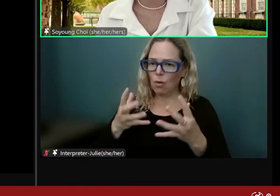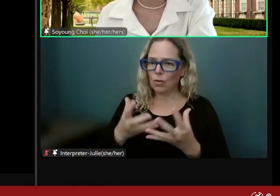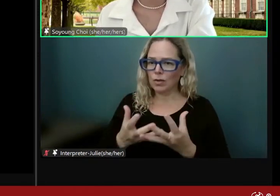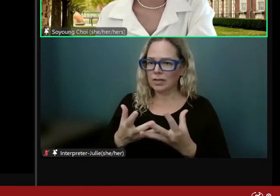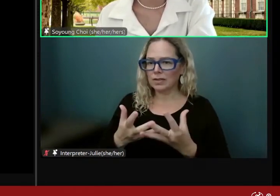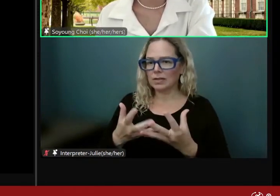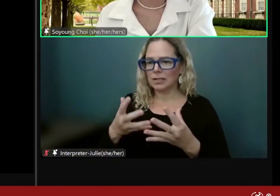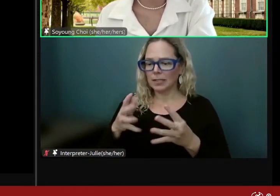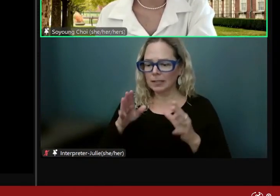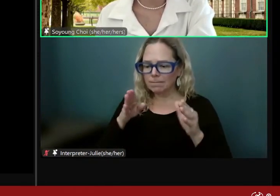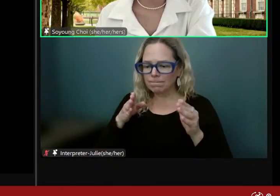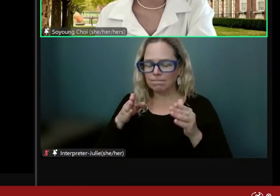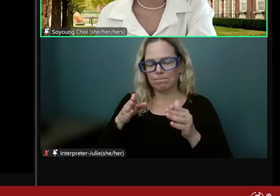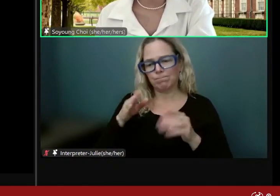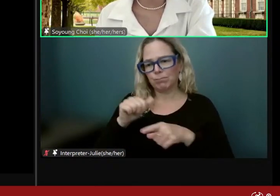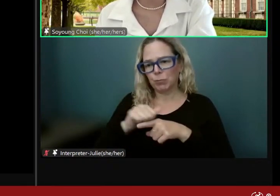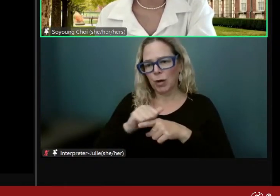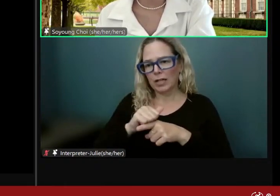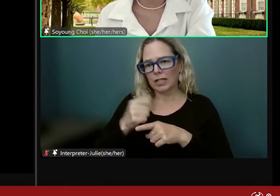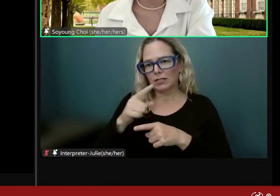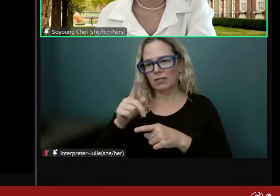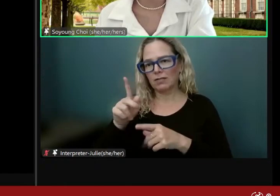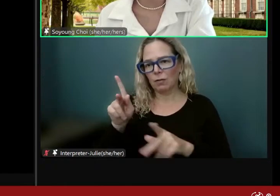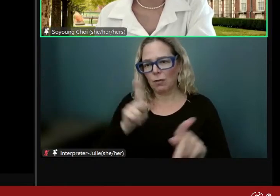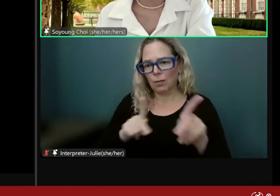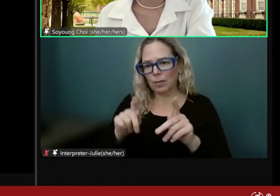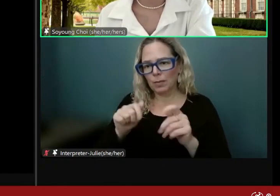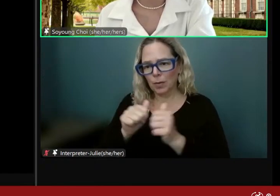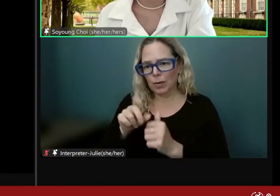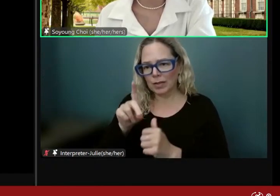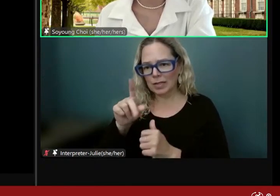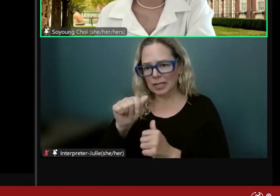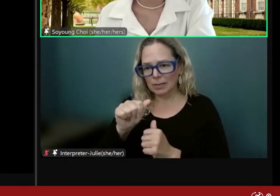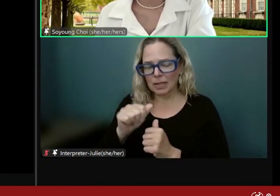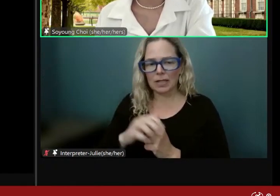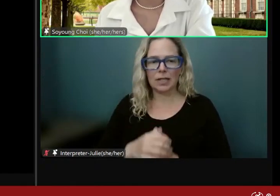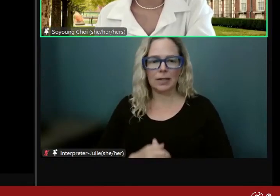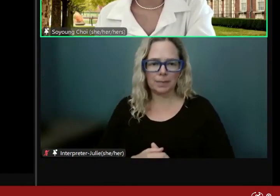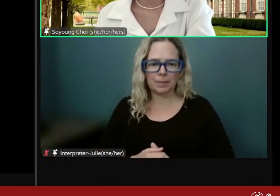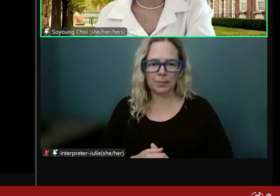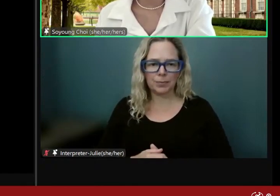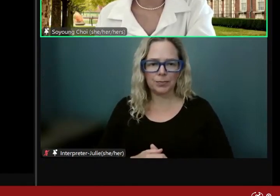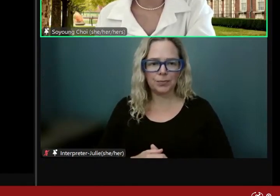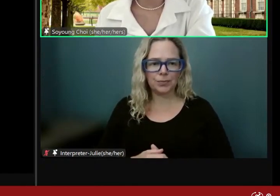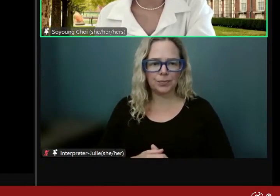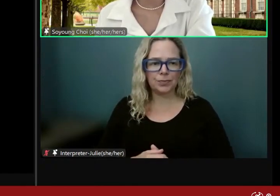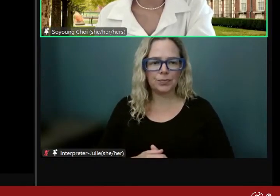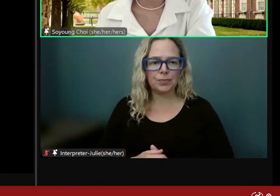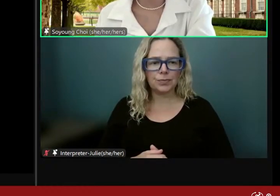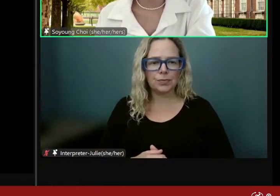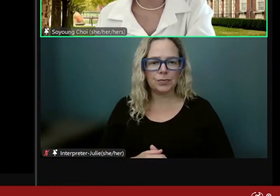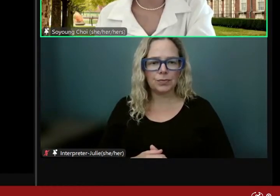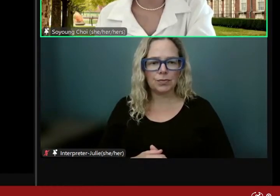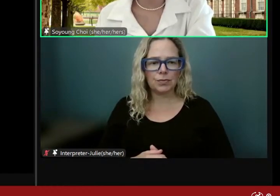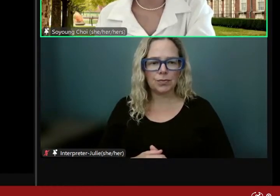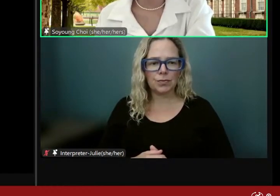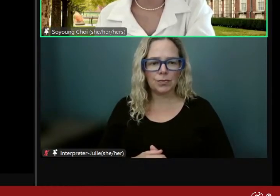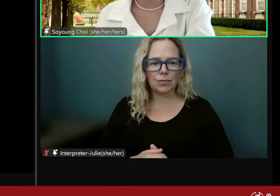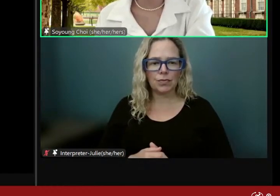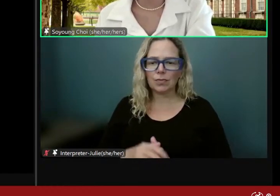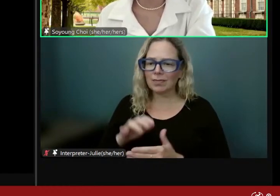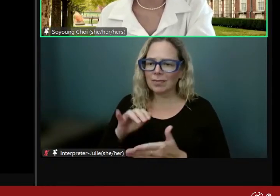disabilities and notes that seemingly small actions can improve care experiences among